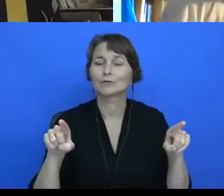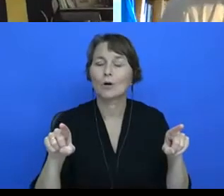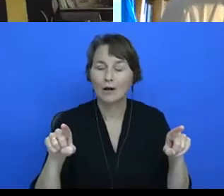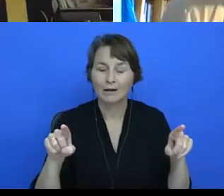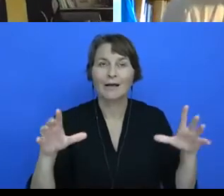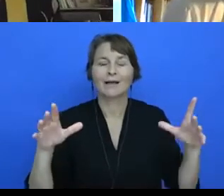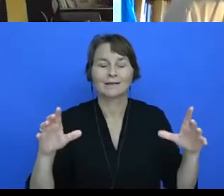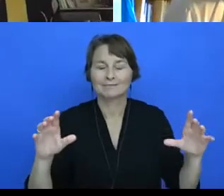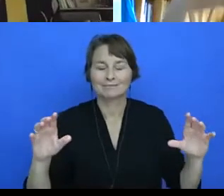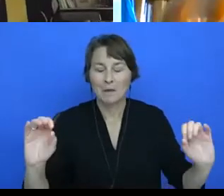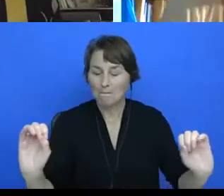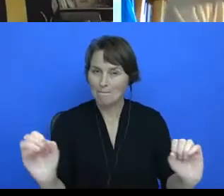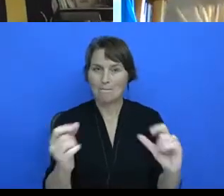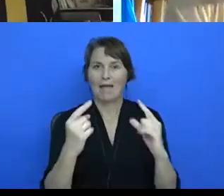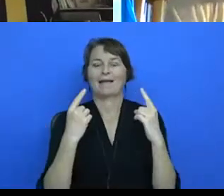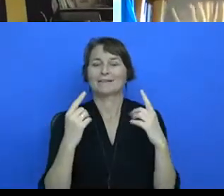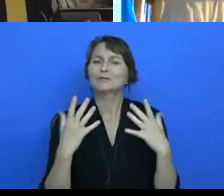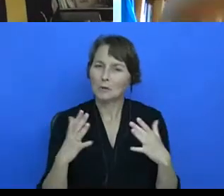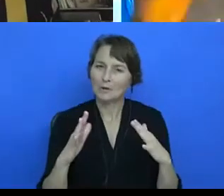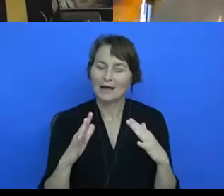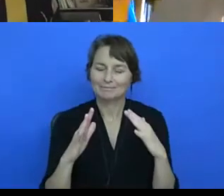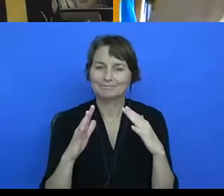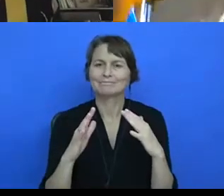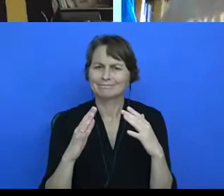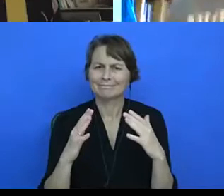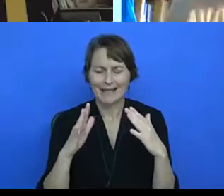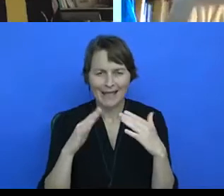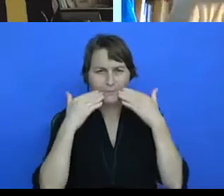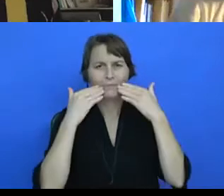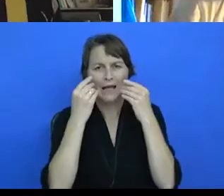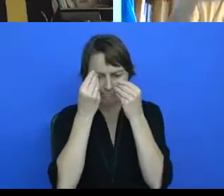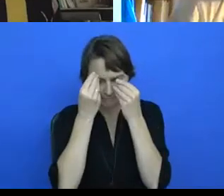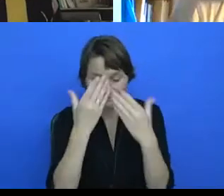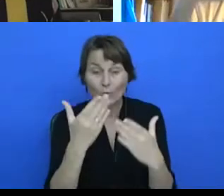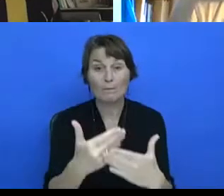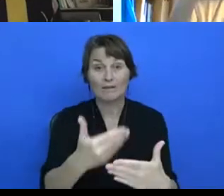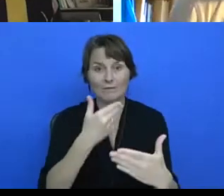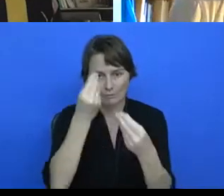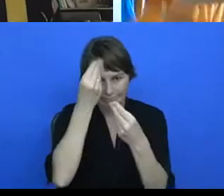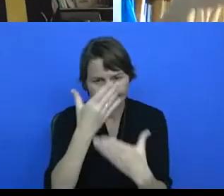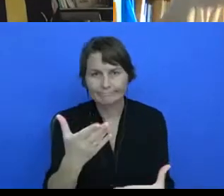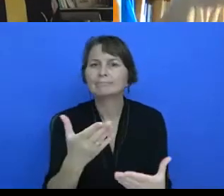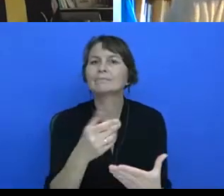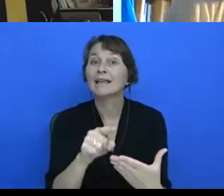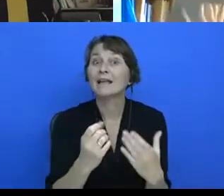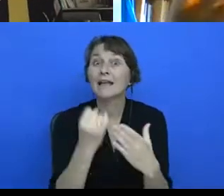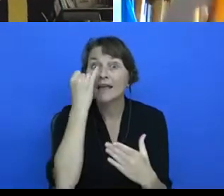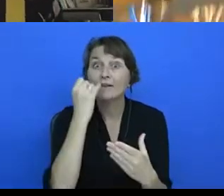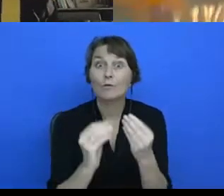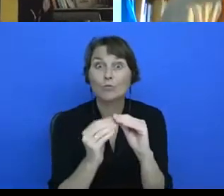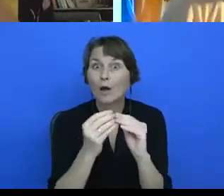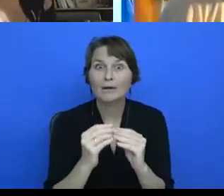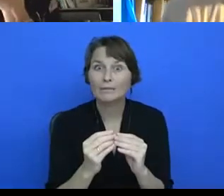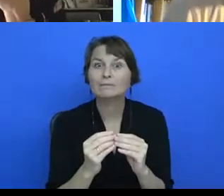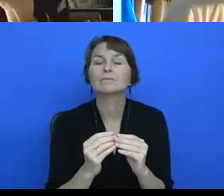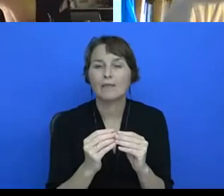It was fine, but I'm glad that I'd made that announcement. I sort of thought about, this is what you need to do, because you can't answer everybody's